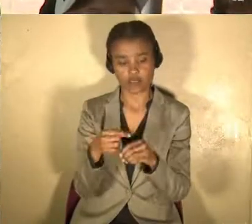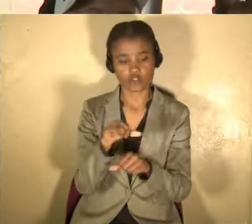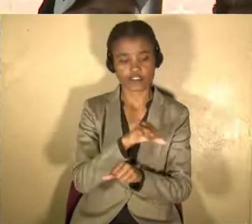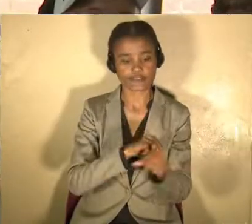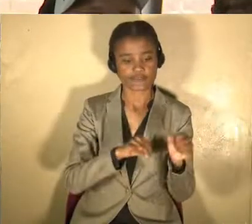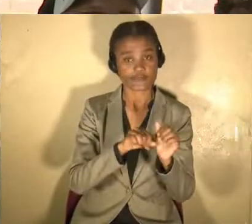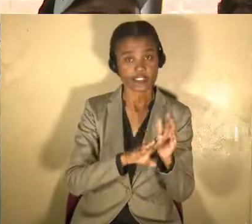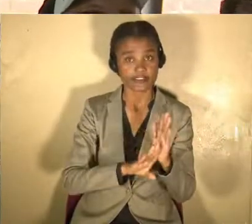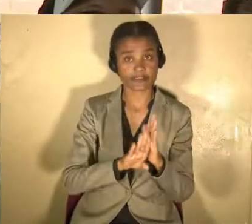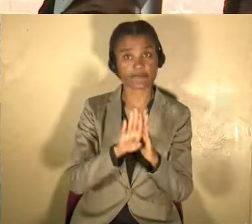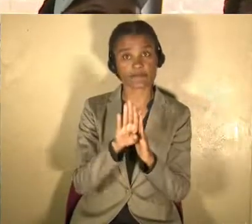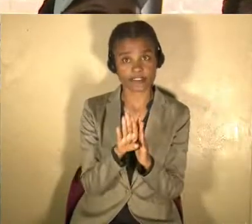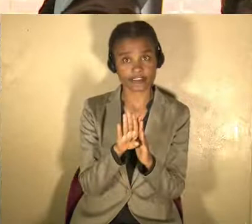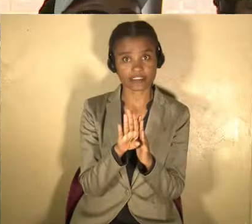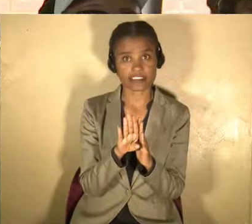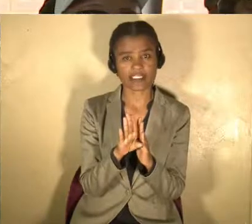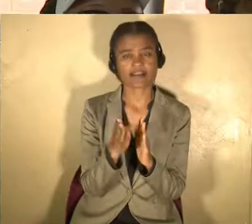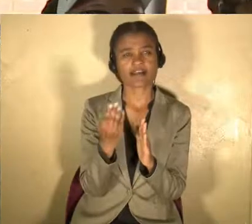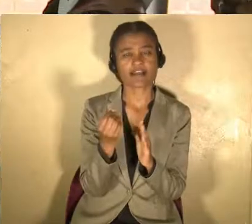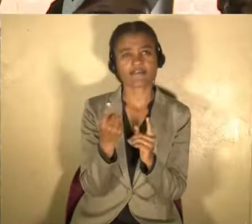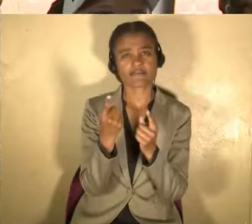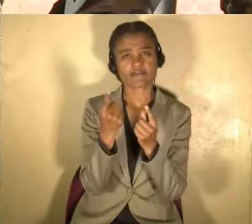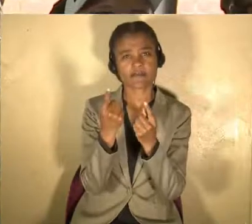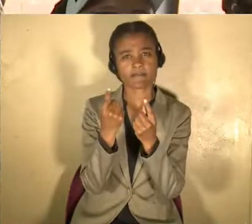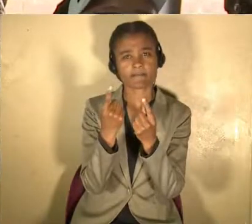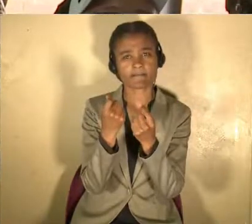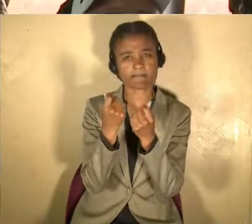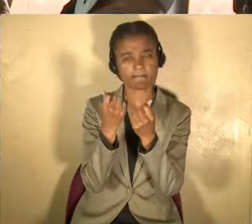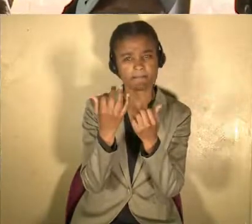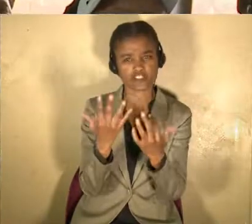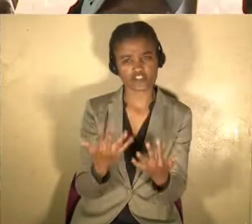social development ina le budget for foreigners na.